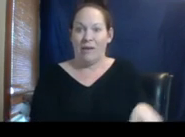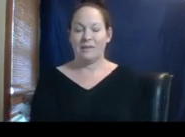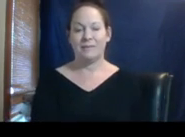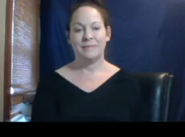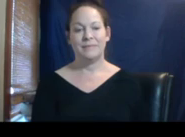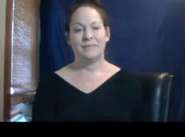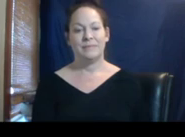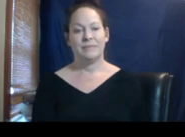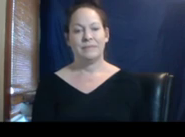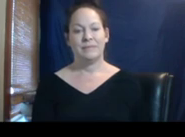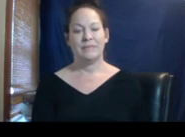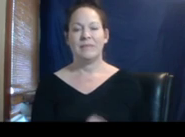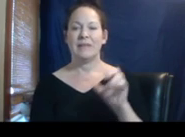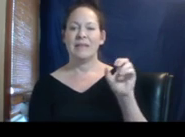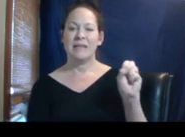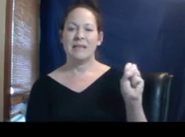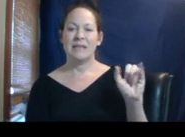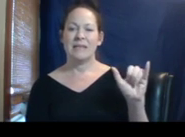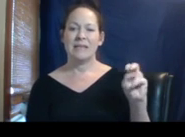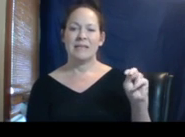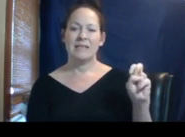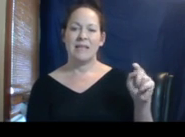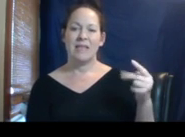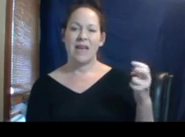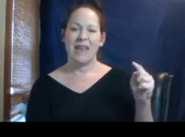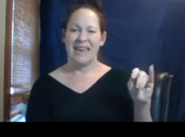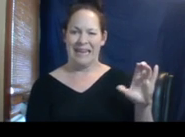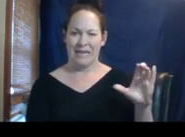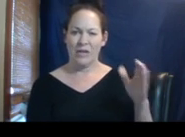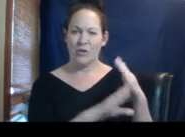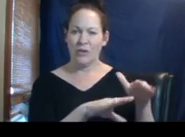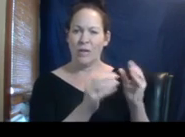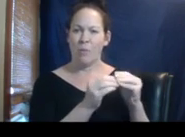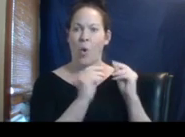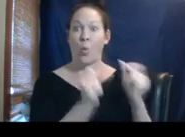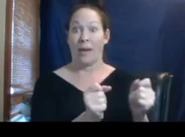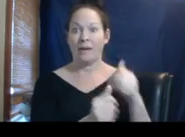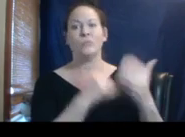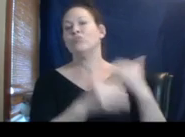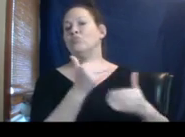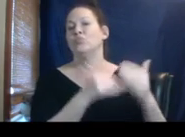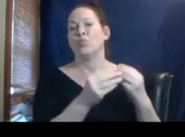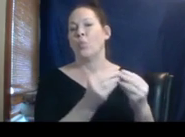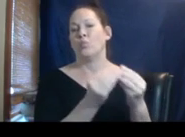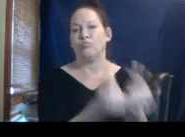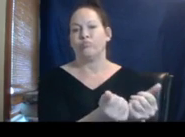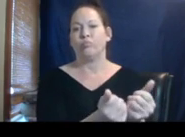synthetic division goes a little bit more quickly than the division, long division. It's faster.